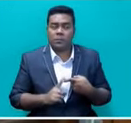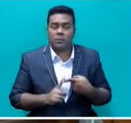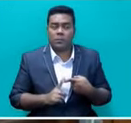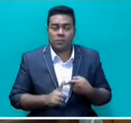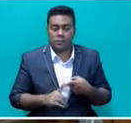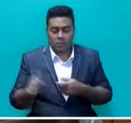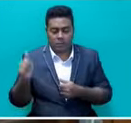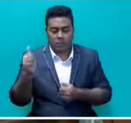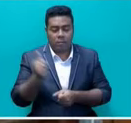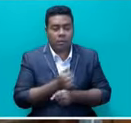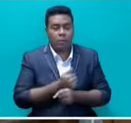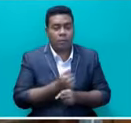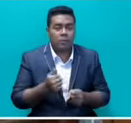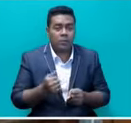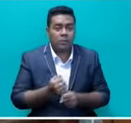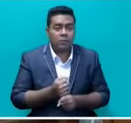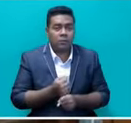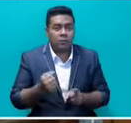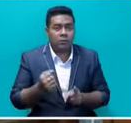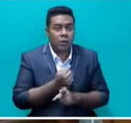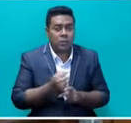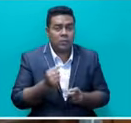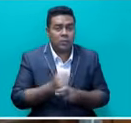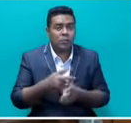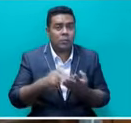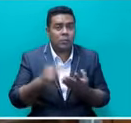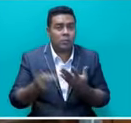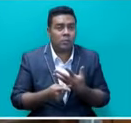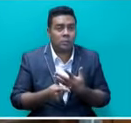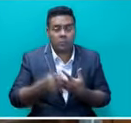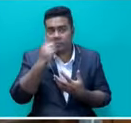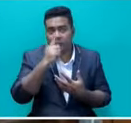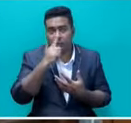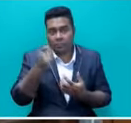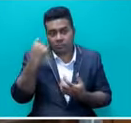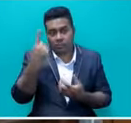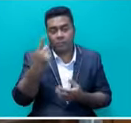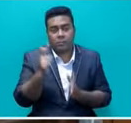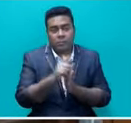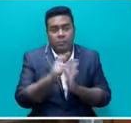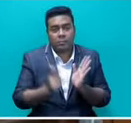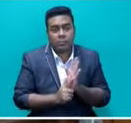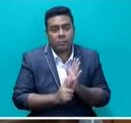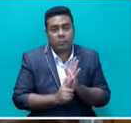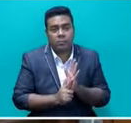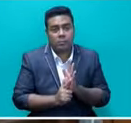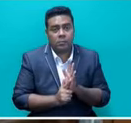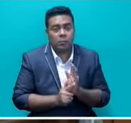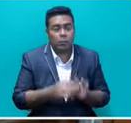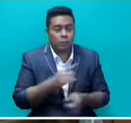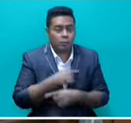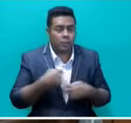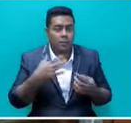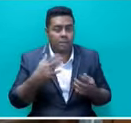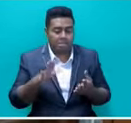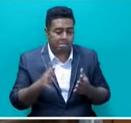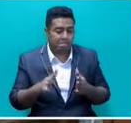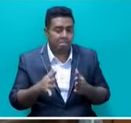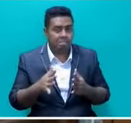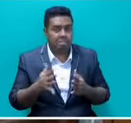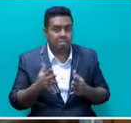advocacy program, getting people to understand this law, the implications of this law. We might have done that